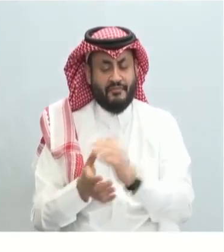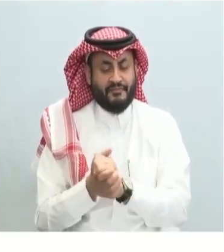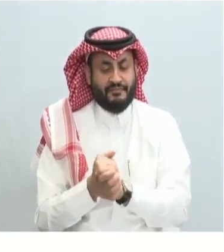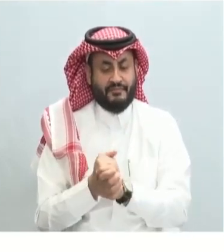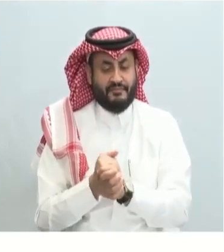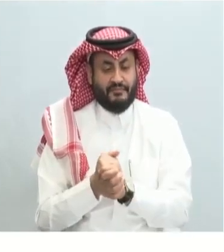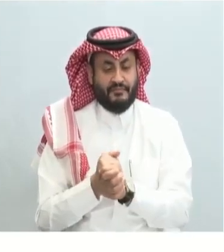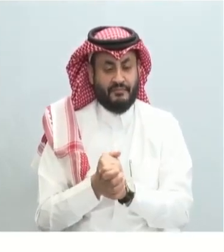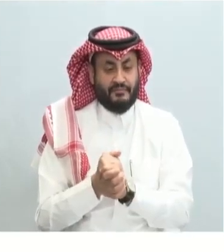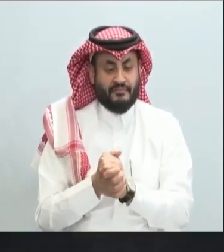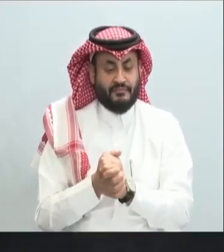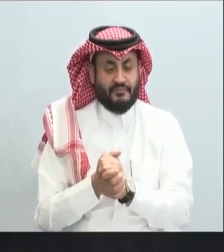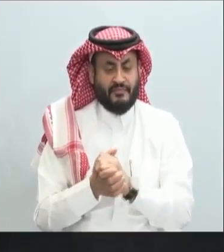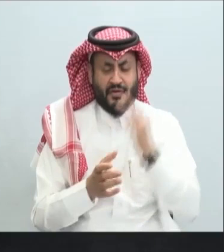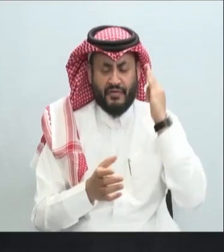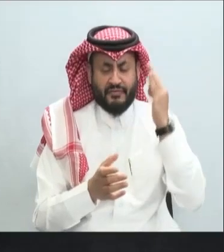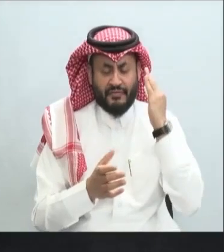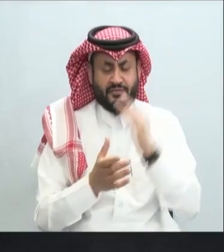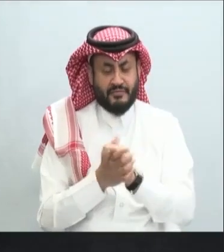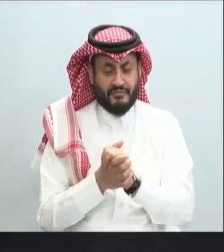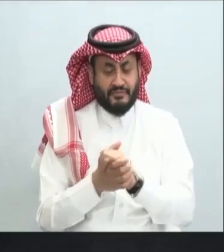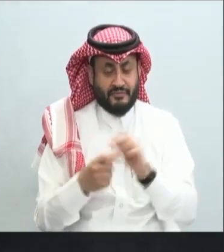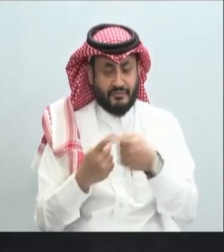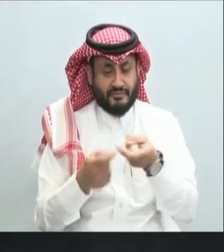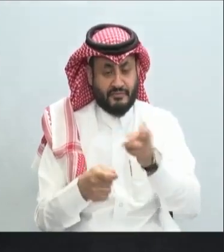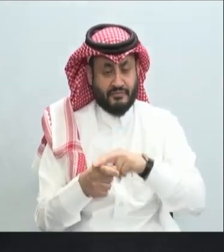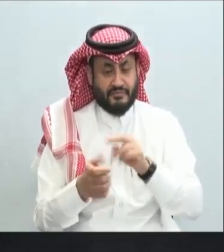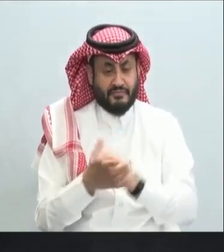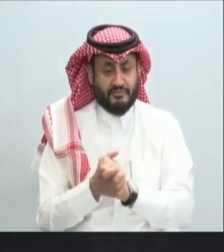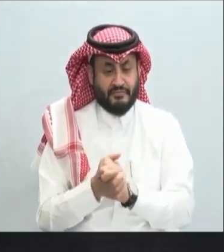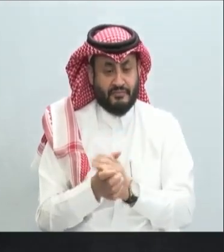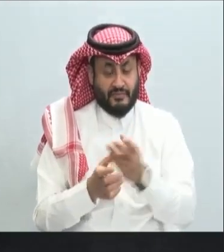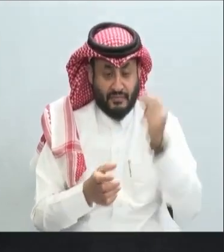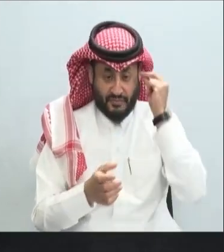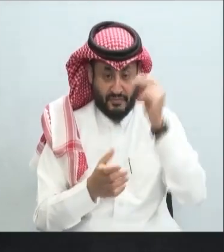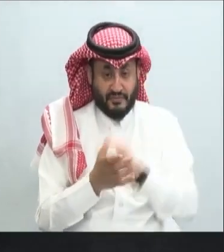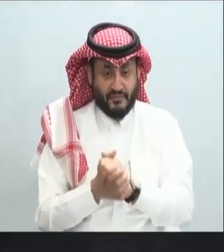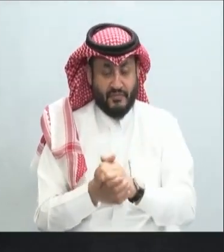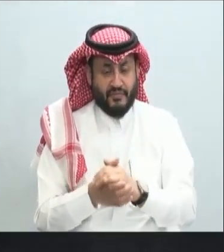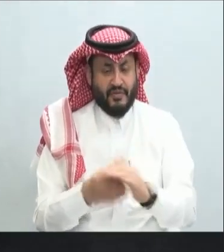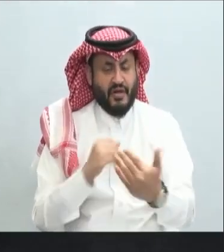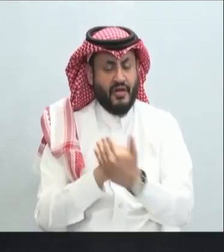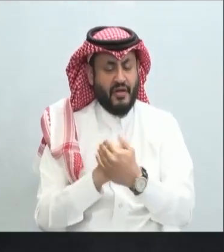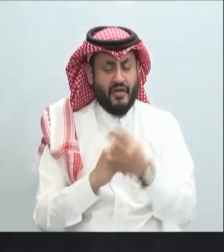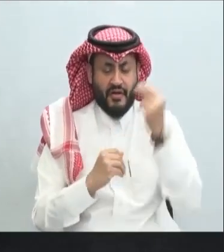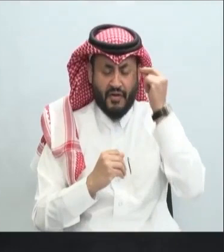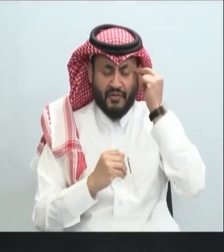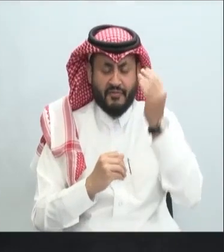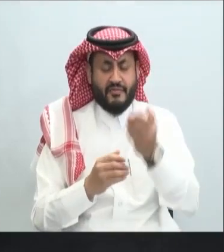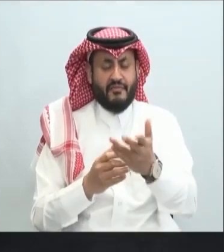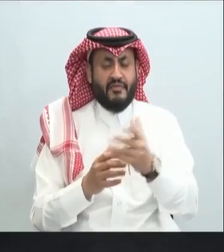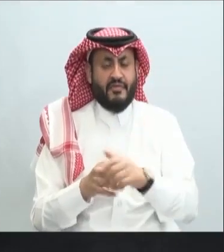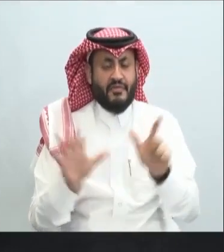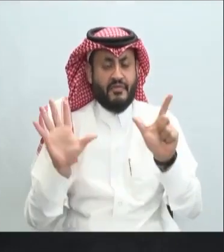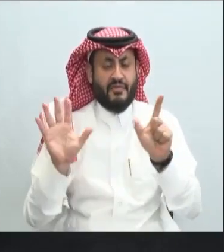this chant. Let's listen to it one more time so we can learn and remind ourselves